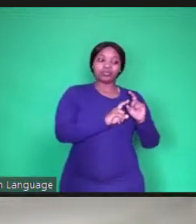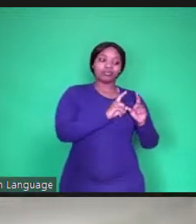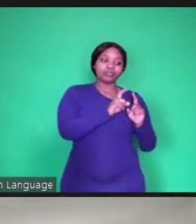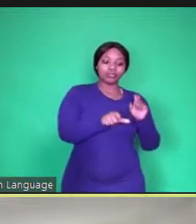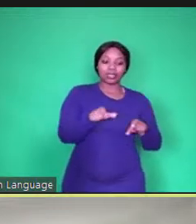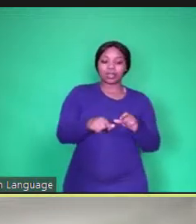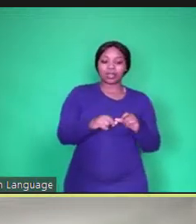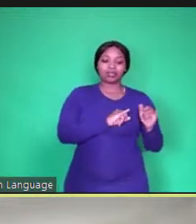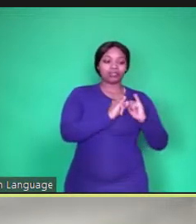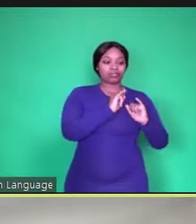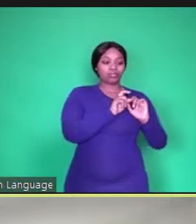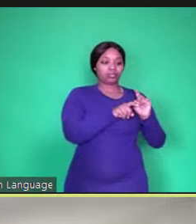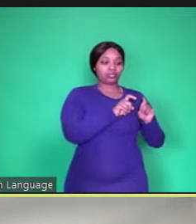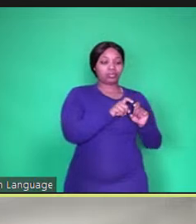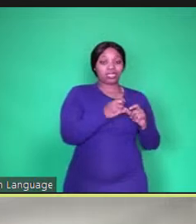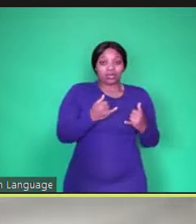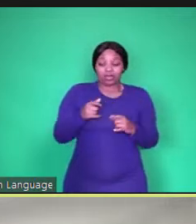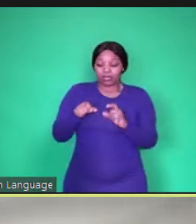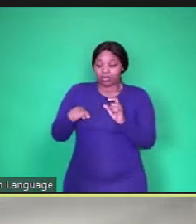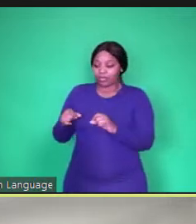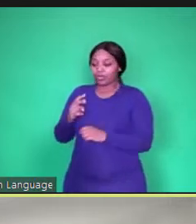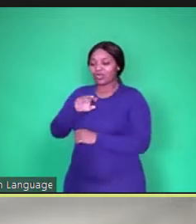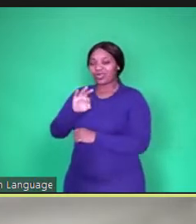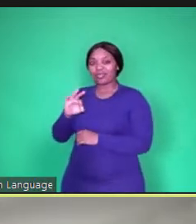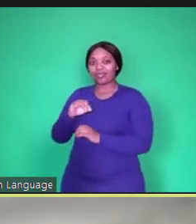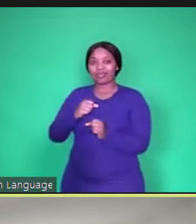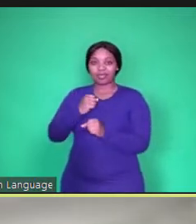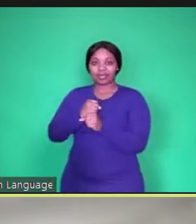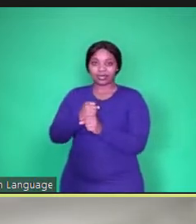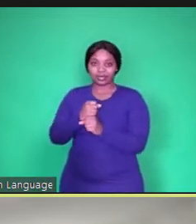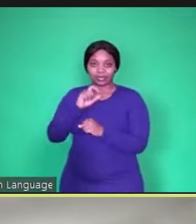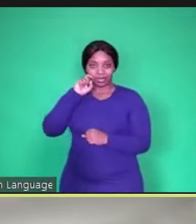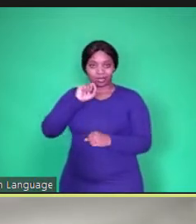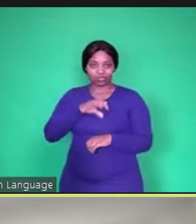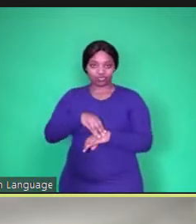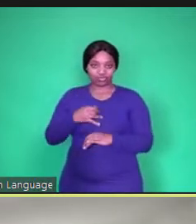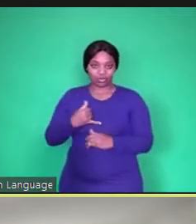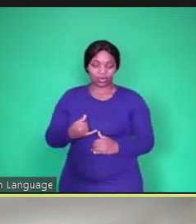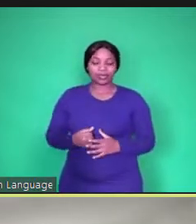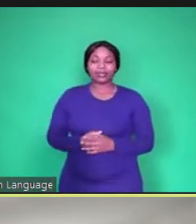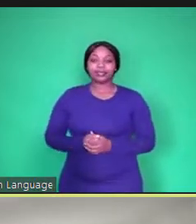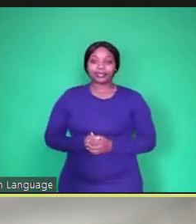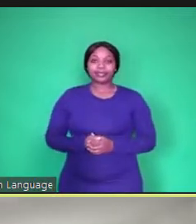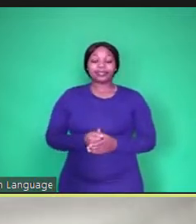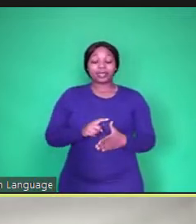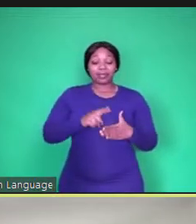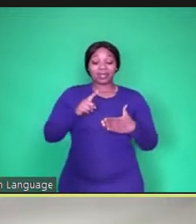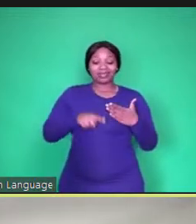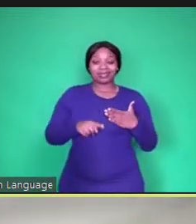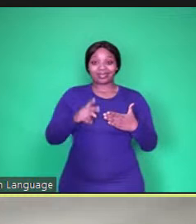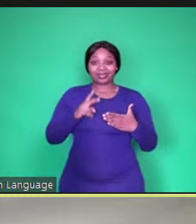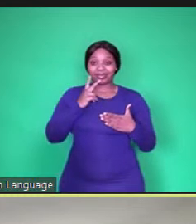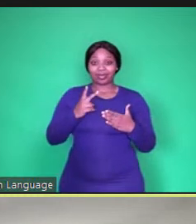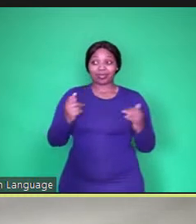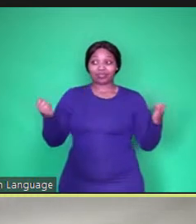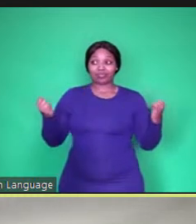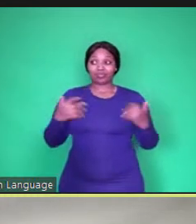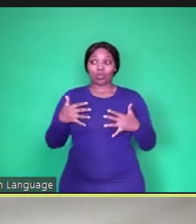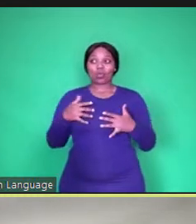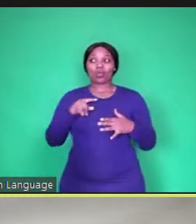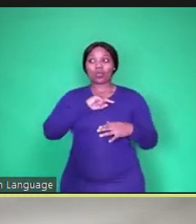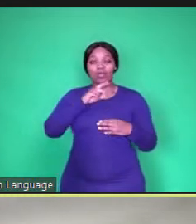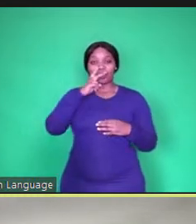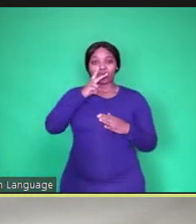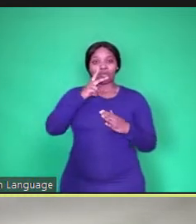people are 23 years, 3 years. So let's look at some of the results, and the results really are quite striking and staggering when you look at